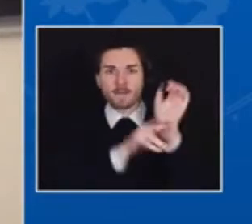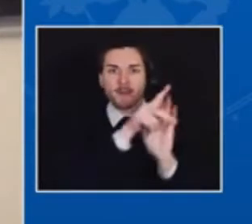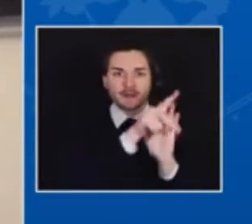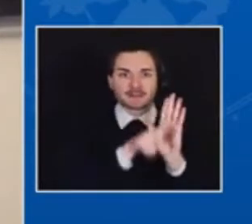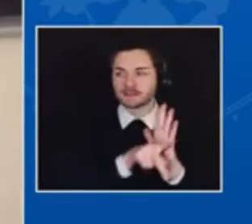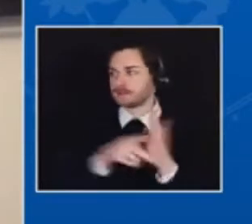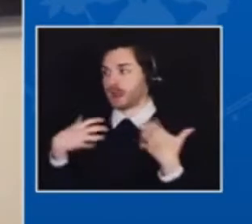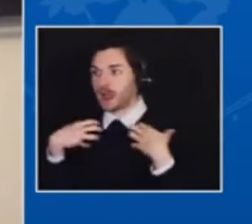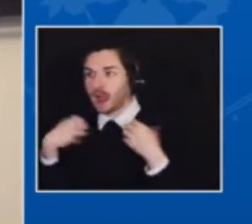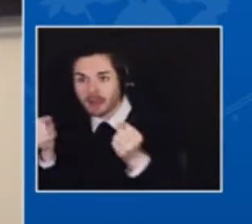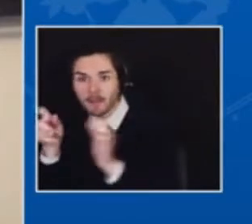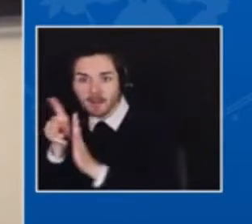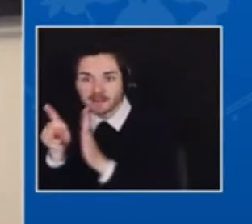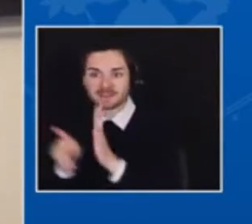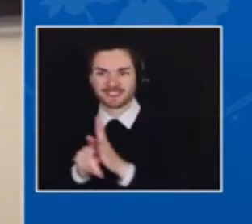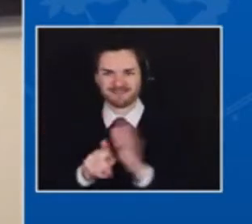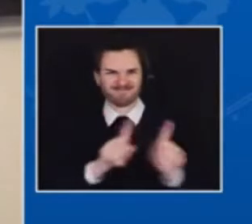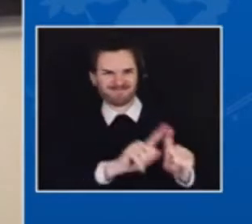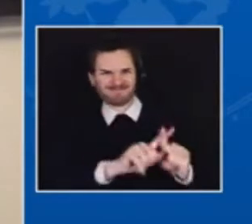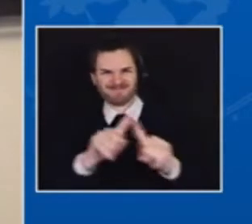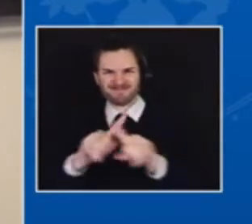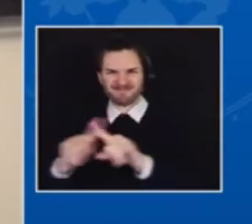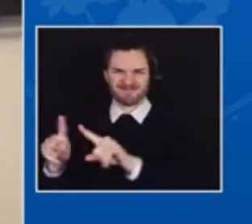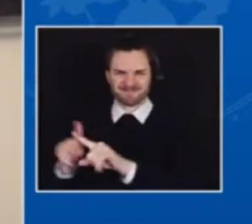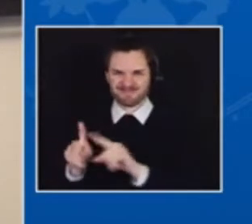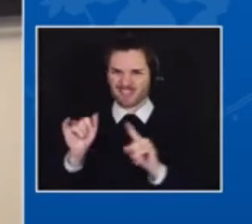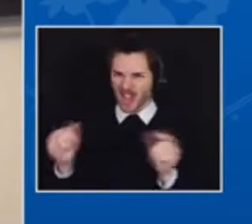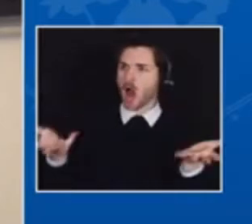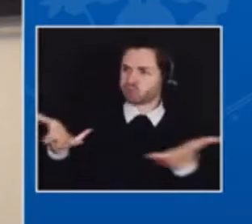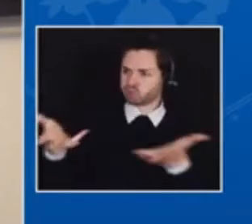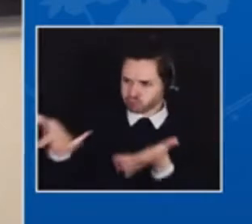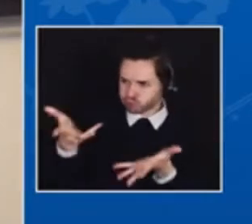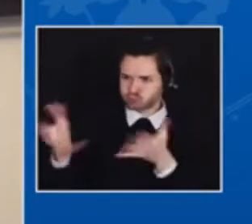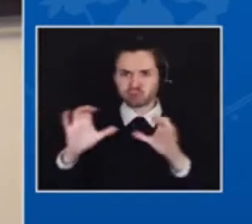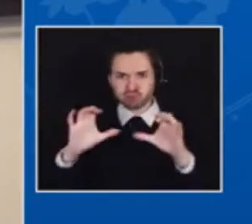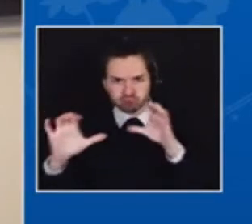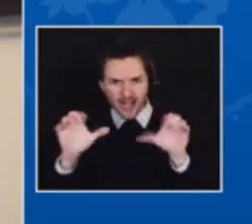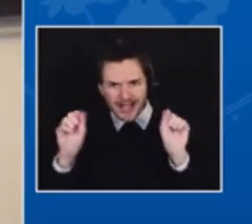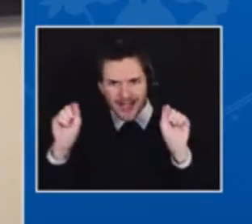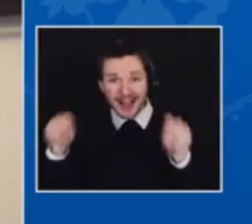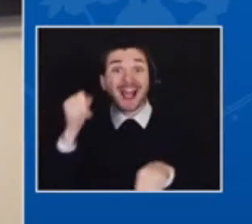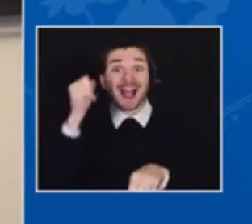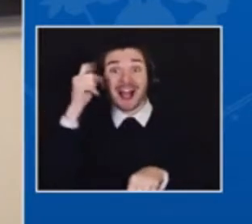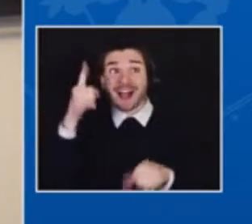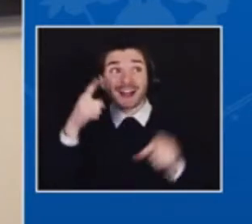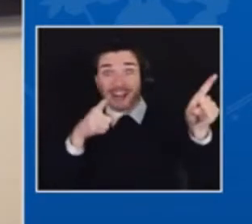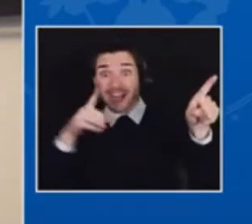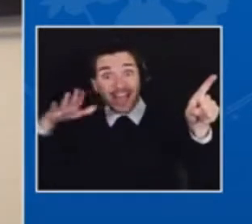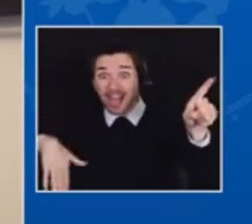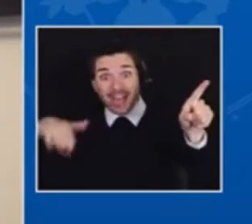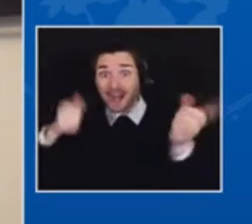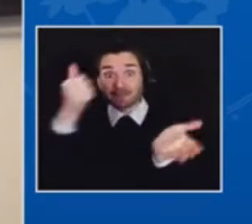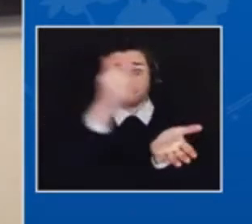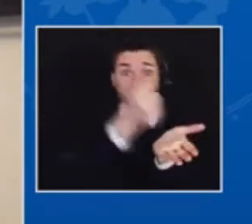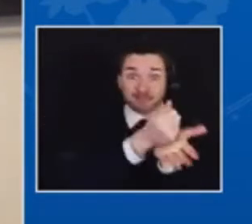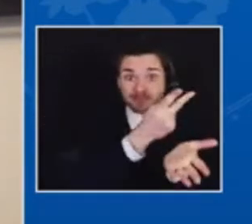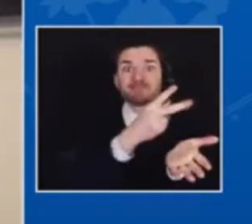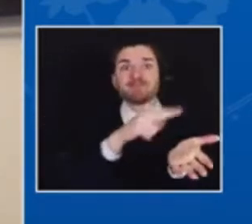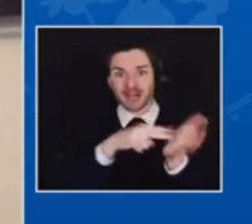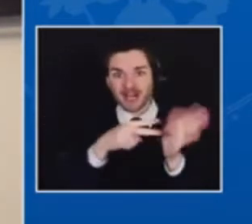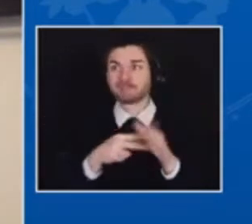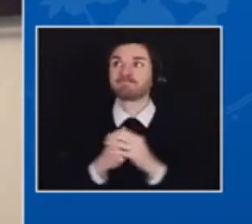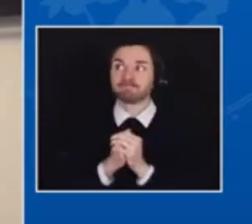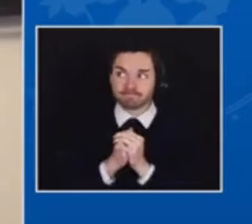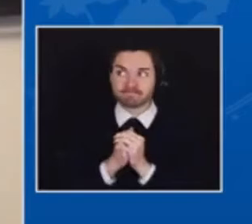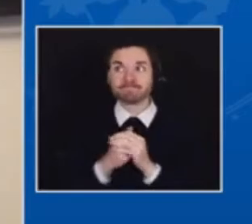you know preparations to take over January 20th but our team has been uh very careful of course about following those rules and guidelines um